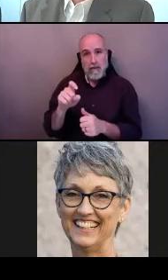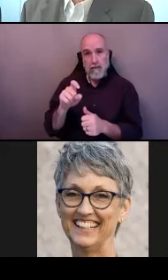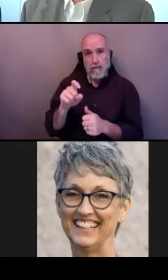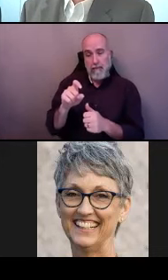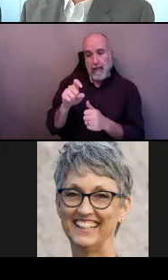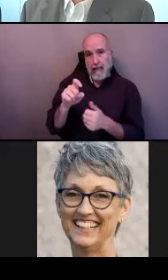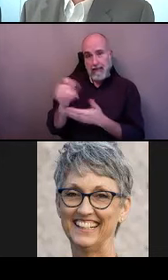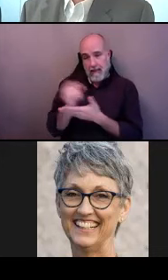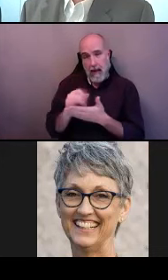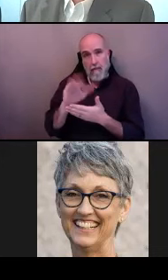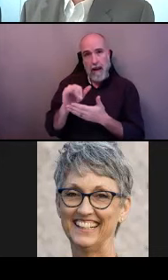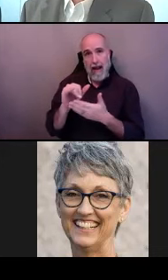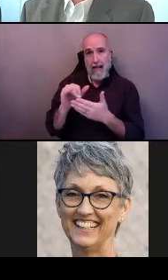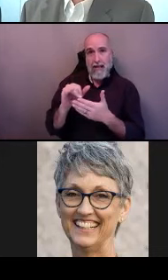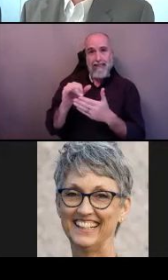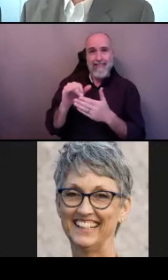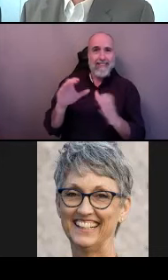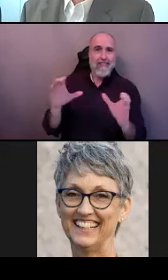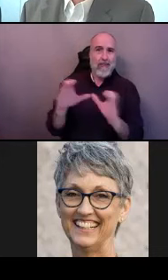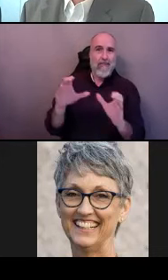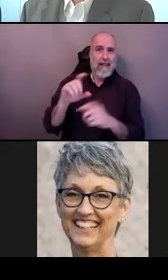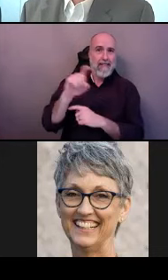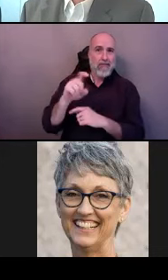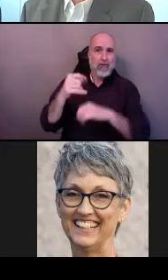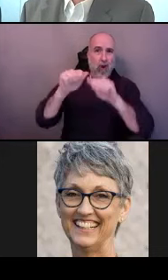architect or a certified building designer.